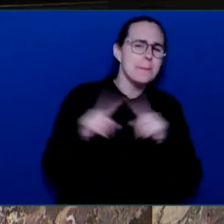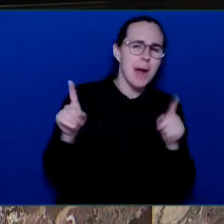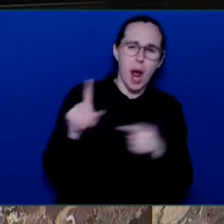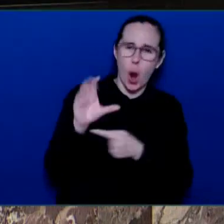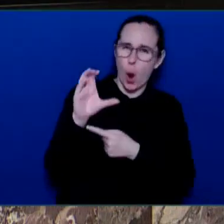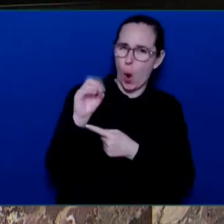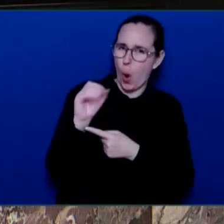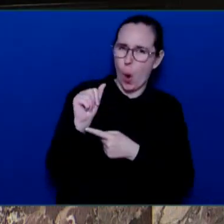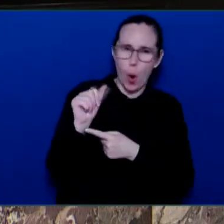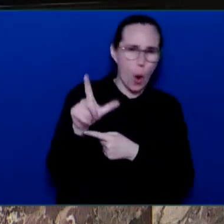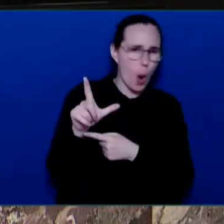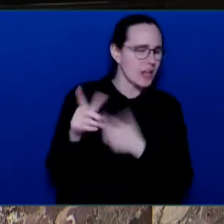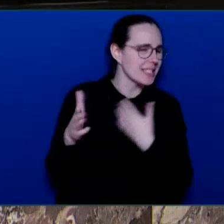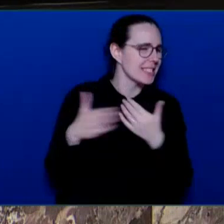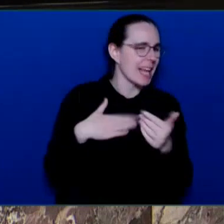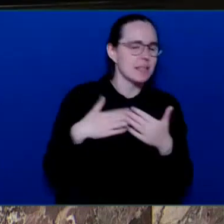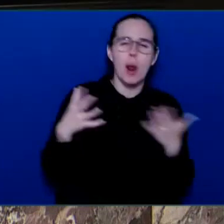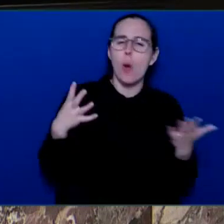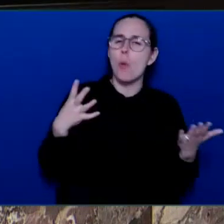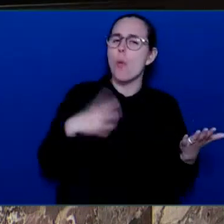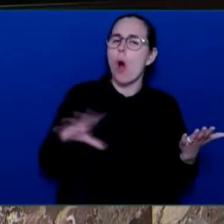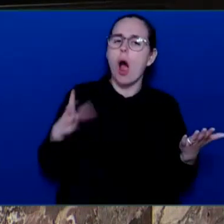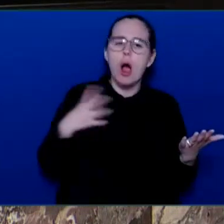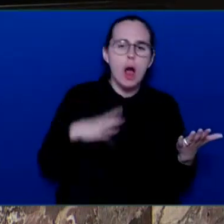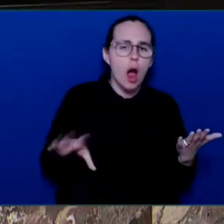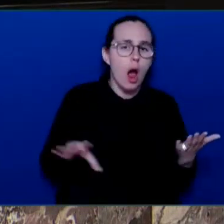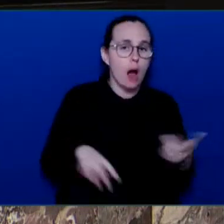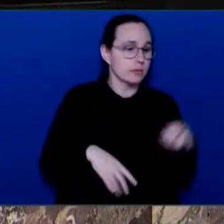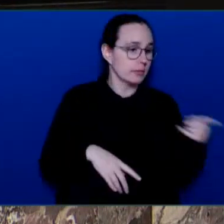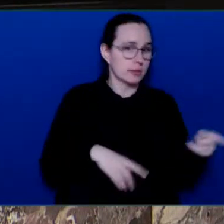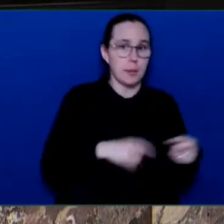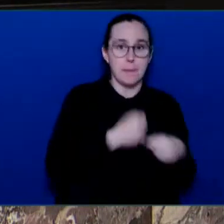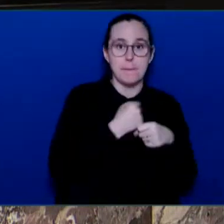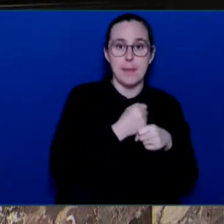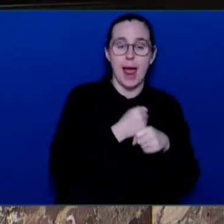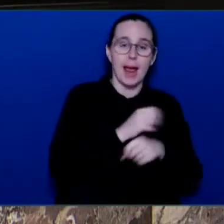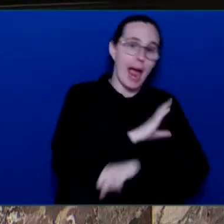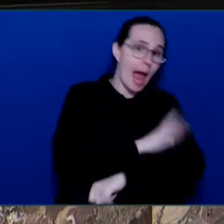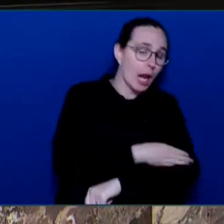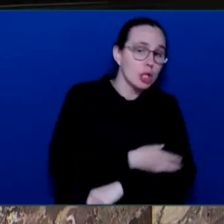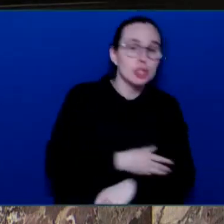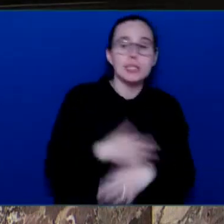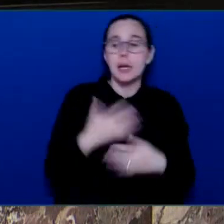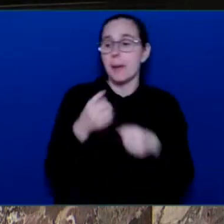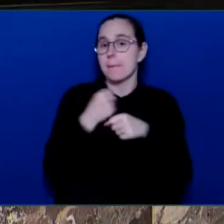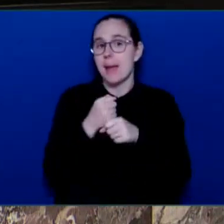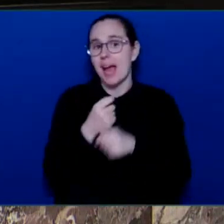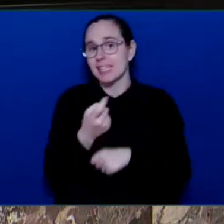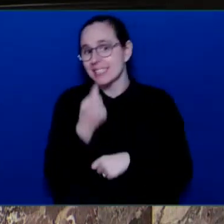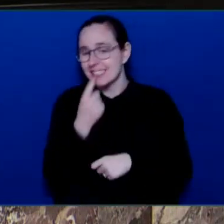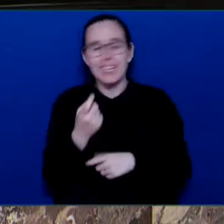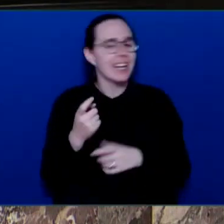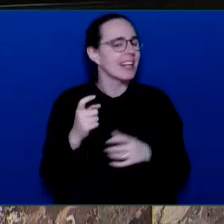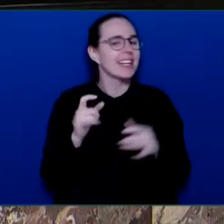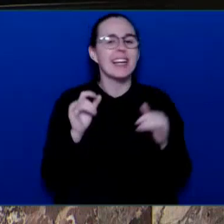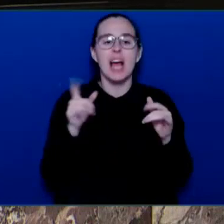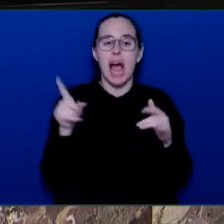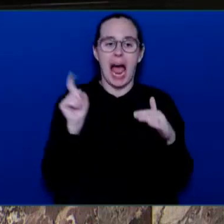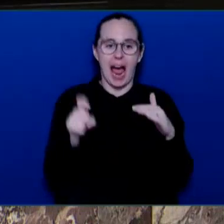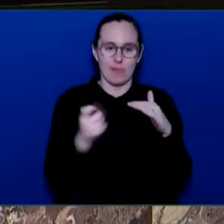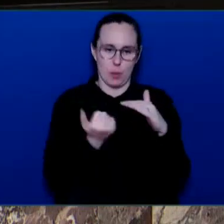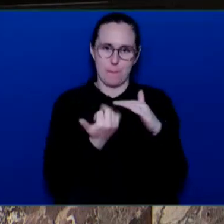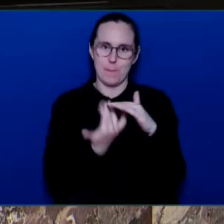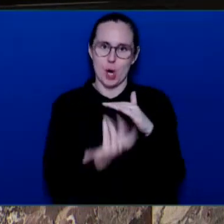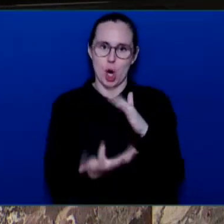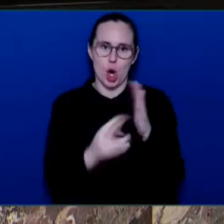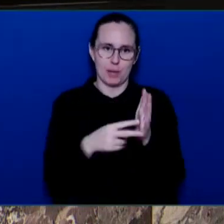represents significant emissions. I'm not talking about the downstream emissions. We have seen in the 16 years of the BC Liberals, now BC United, the